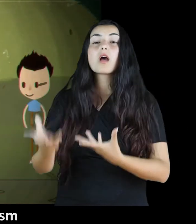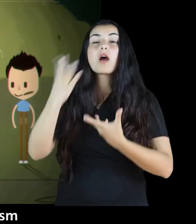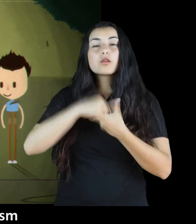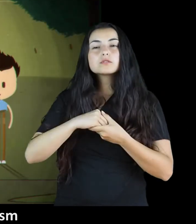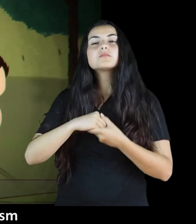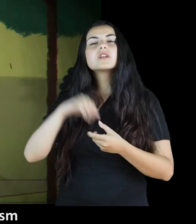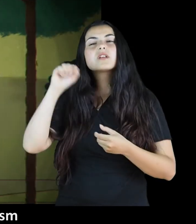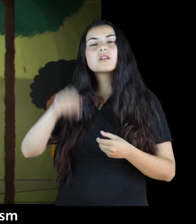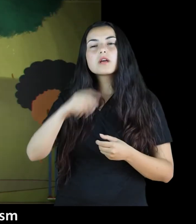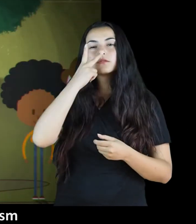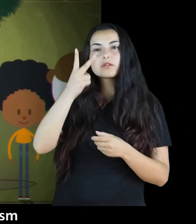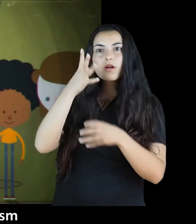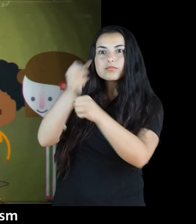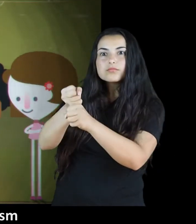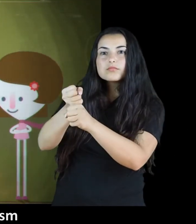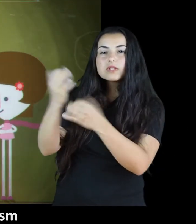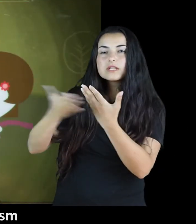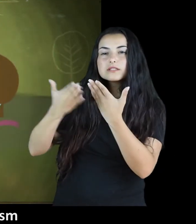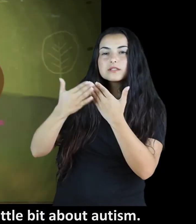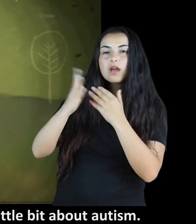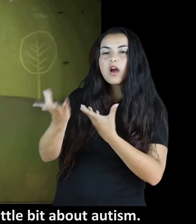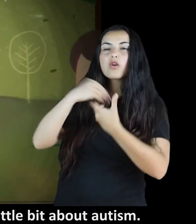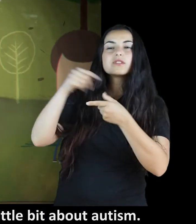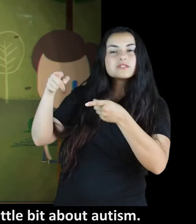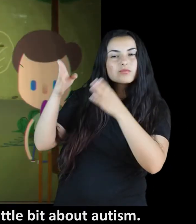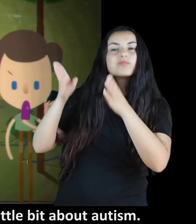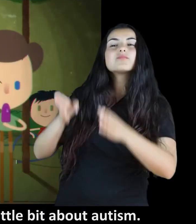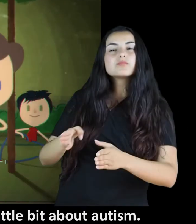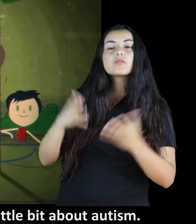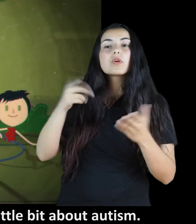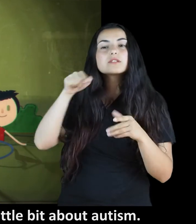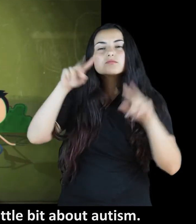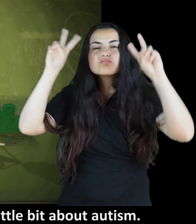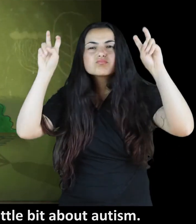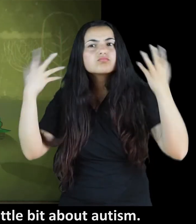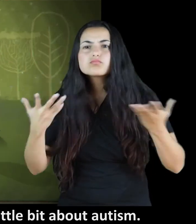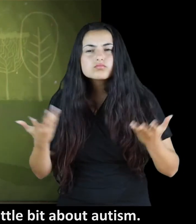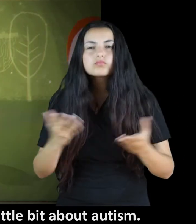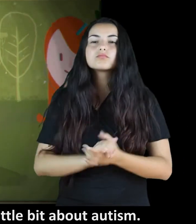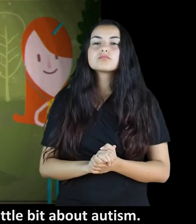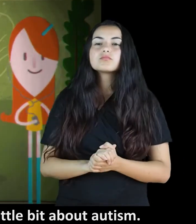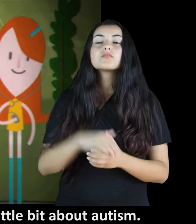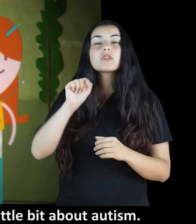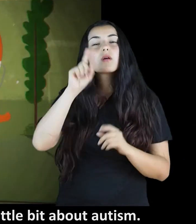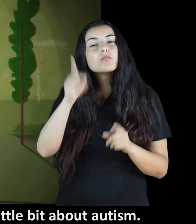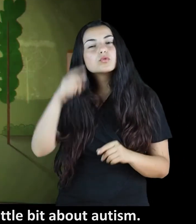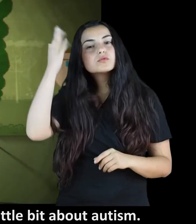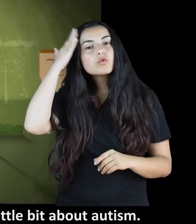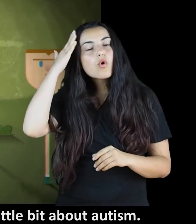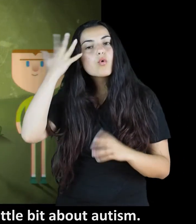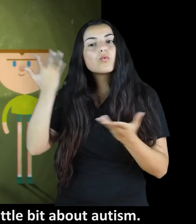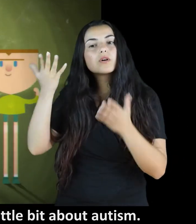so it's likely you already know someone who is autistic. And for this reason, it's useful to know a little bit